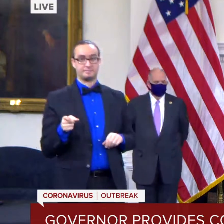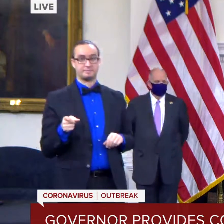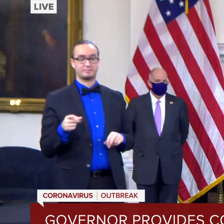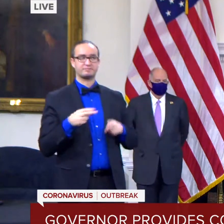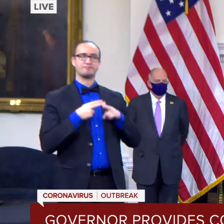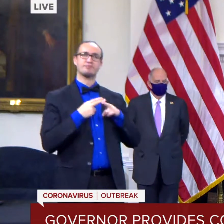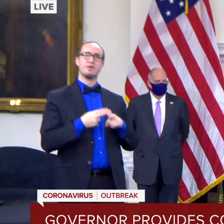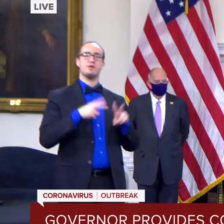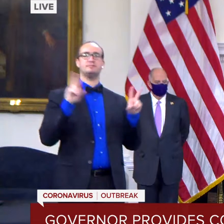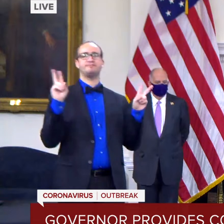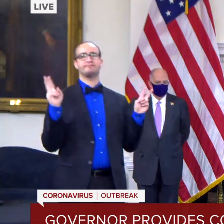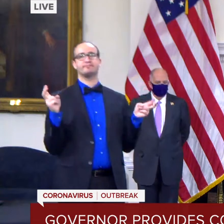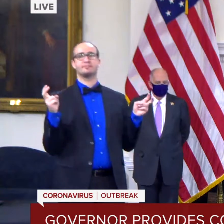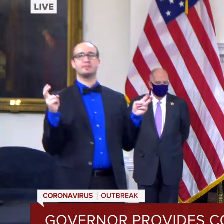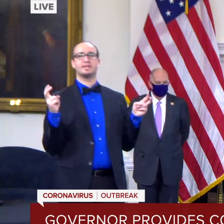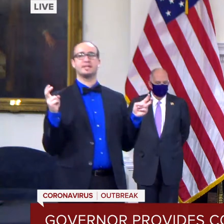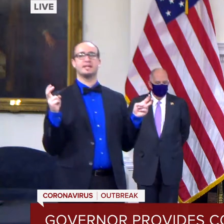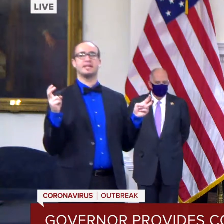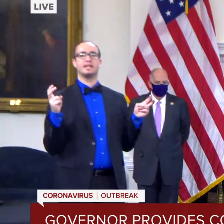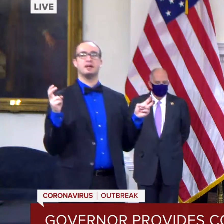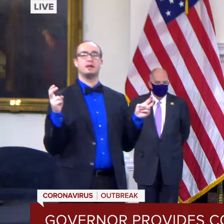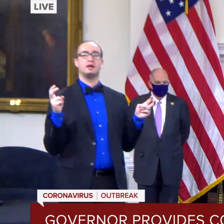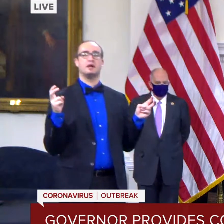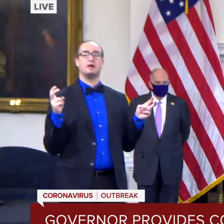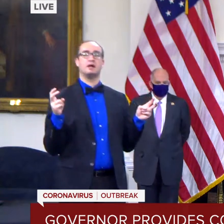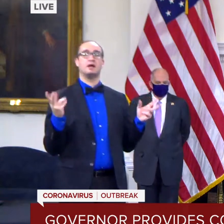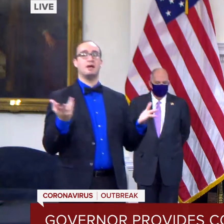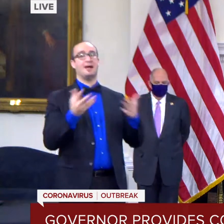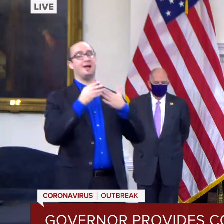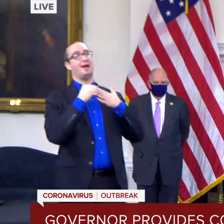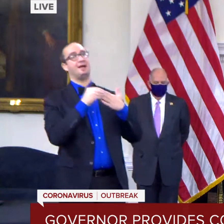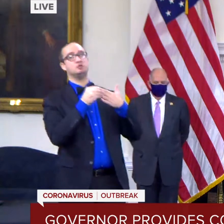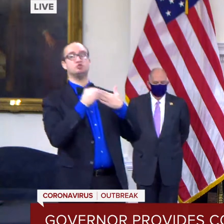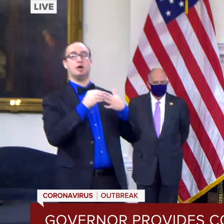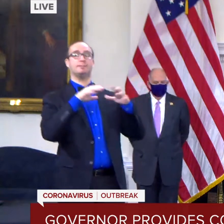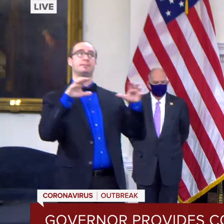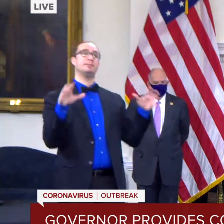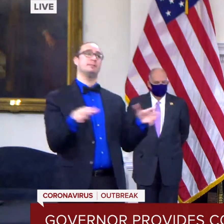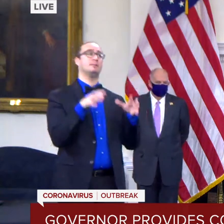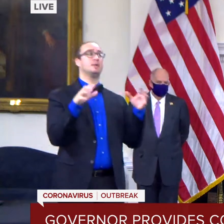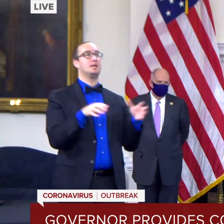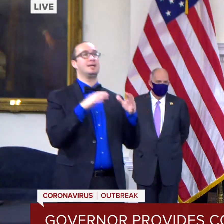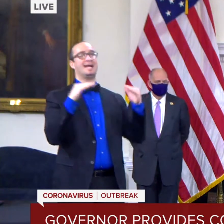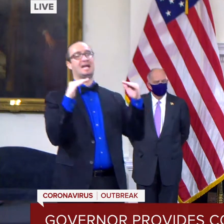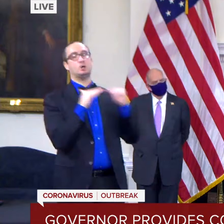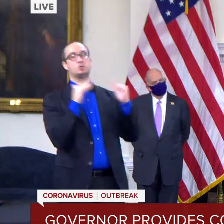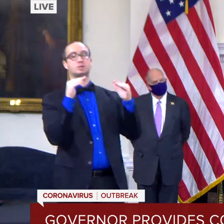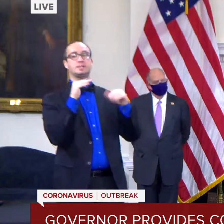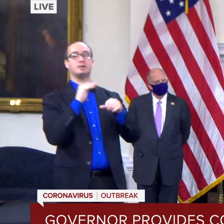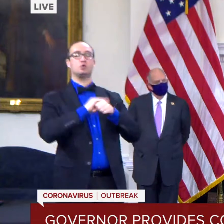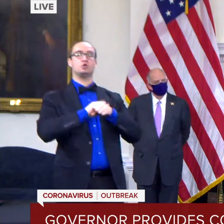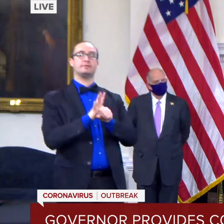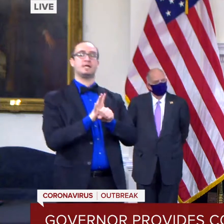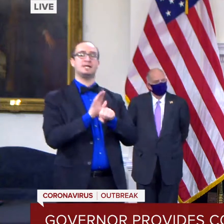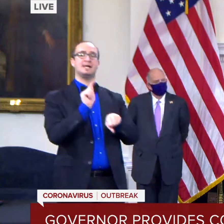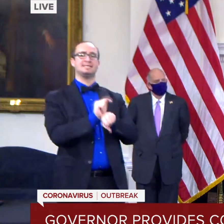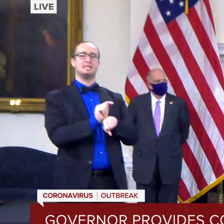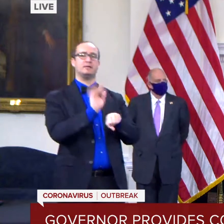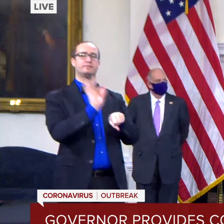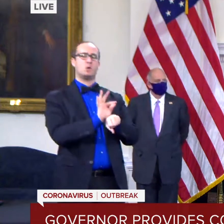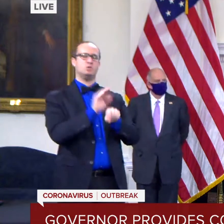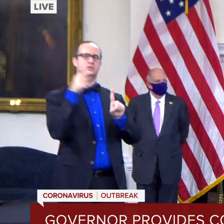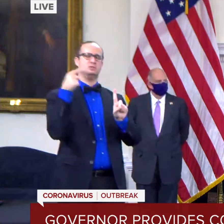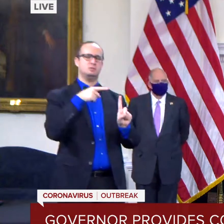state's COVID-19 equity task force, in particular in the state's black and brown communities where we have not